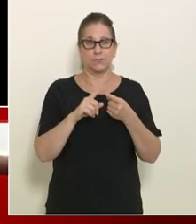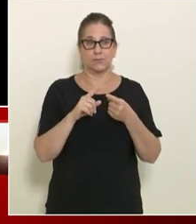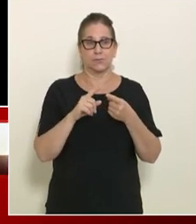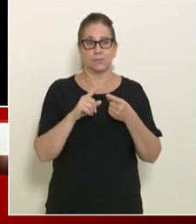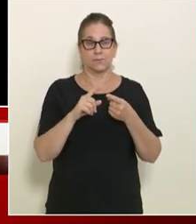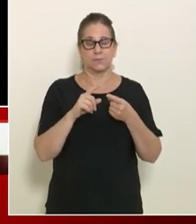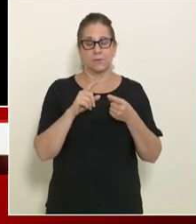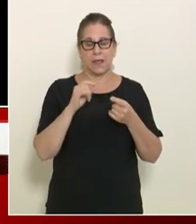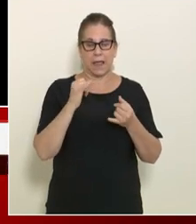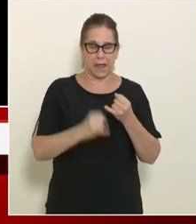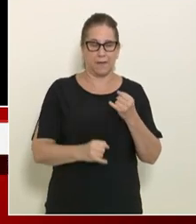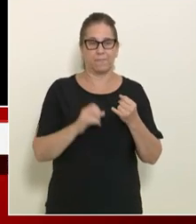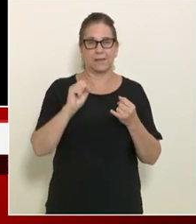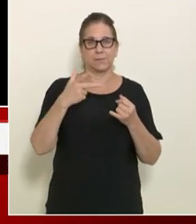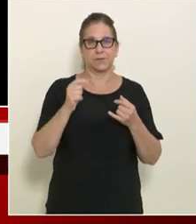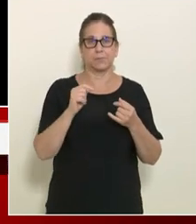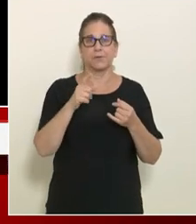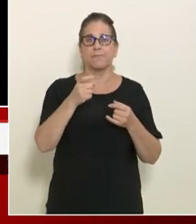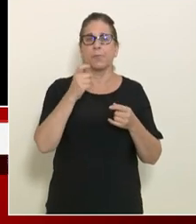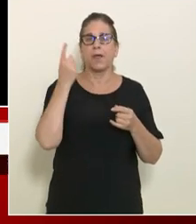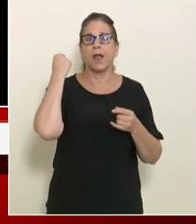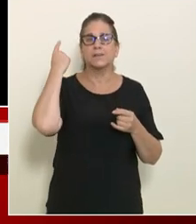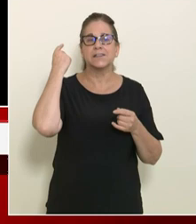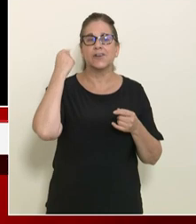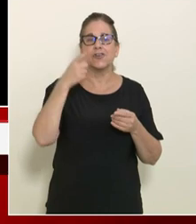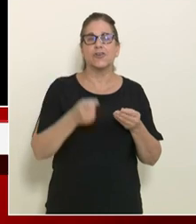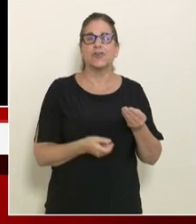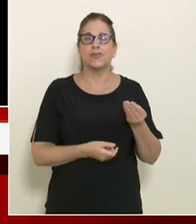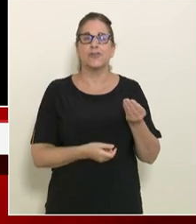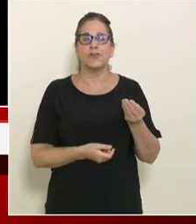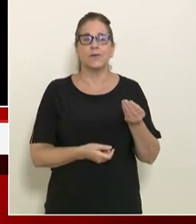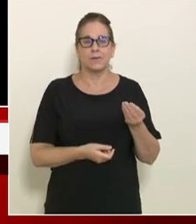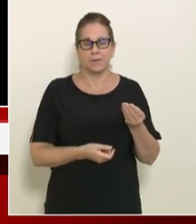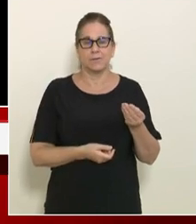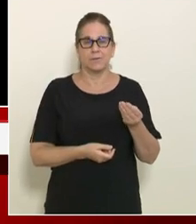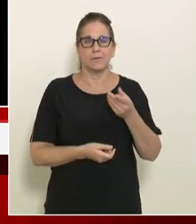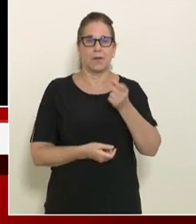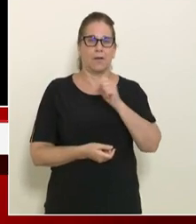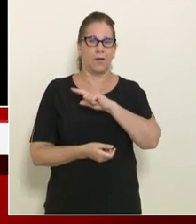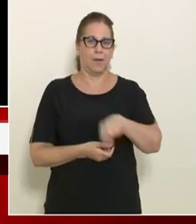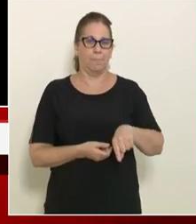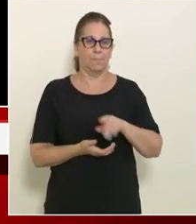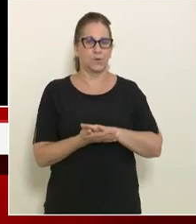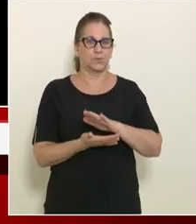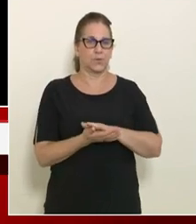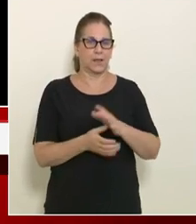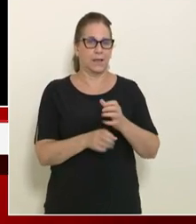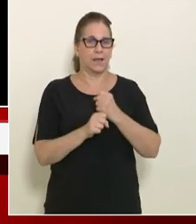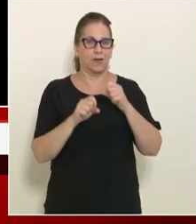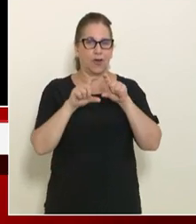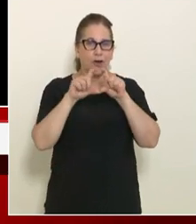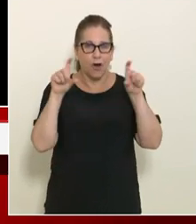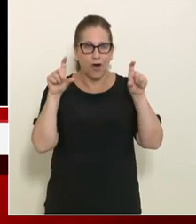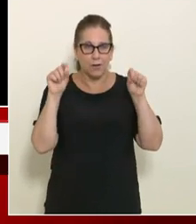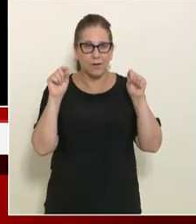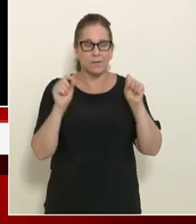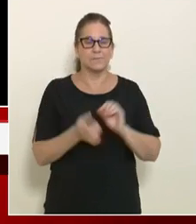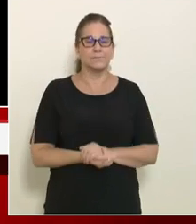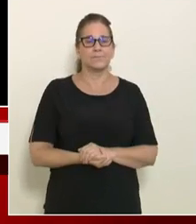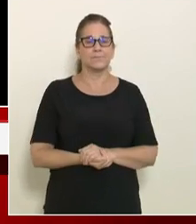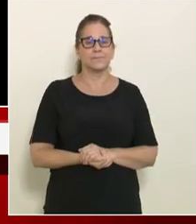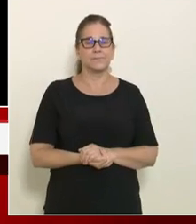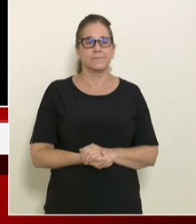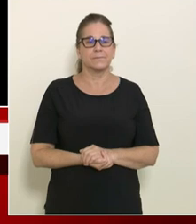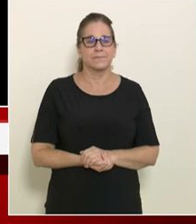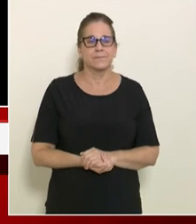like equipment pickup and visits to schools through September 29th. We have distributed